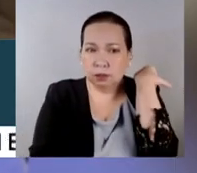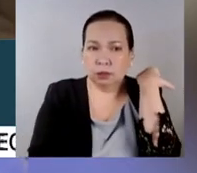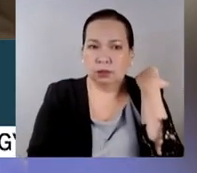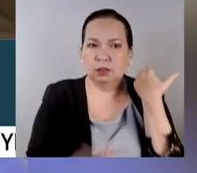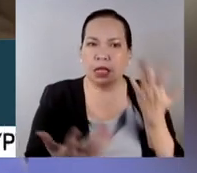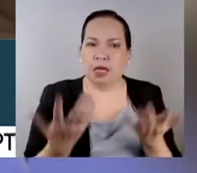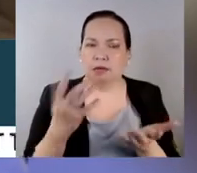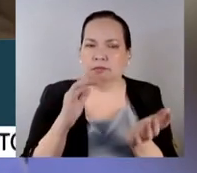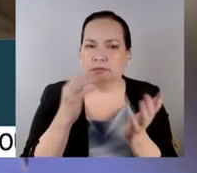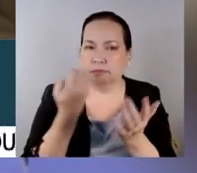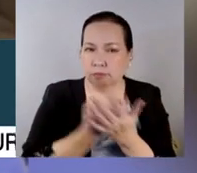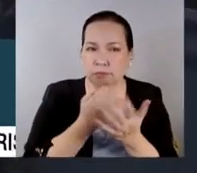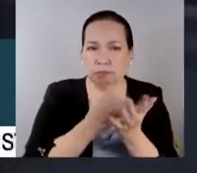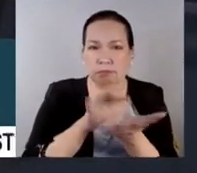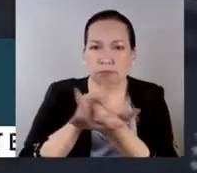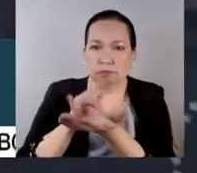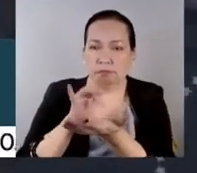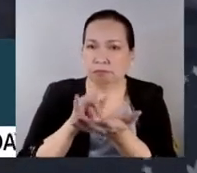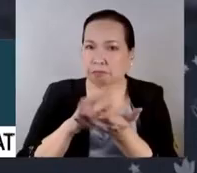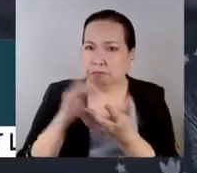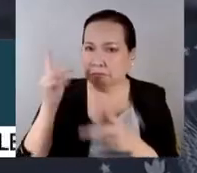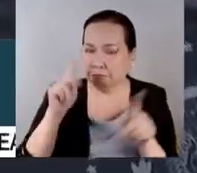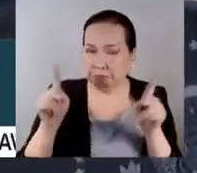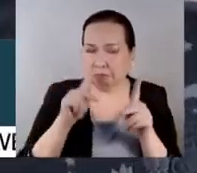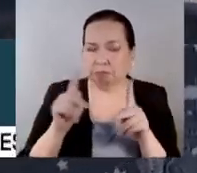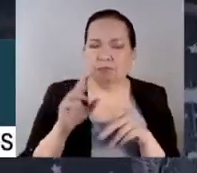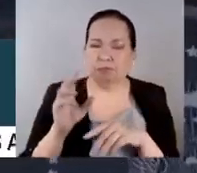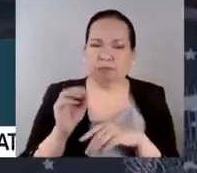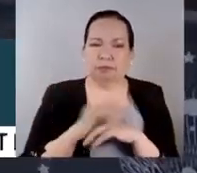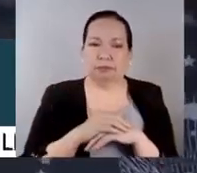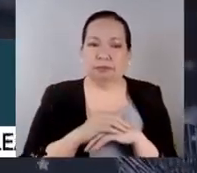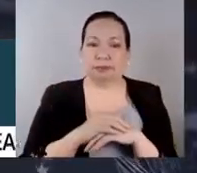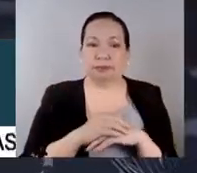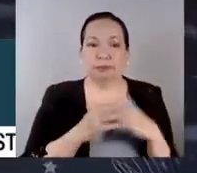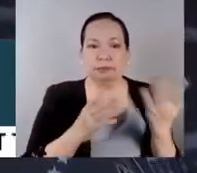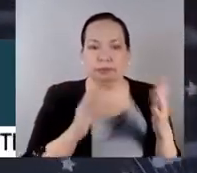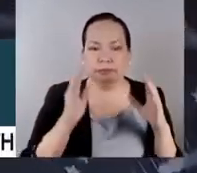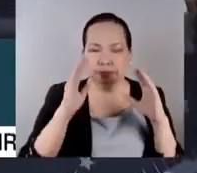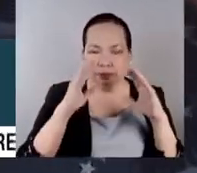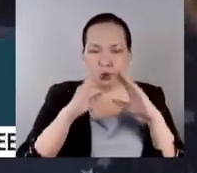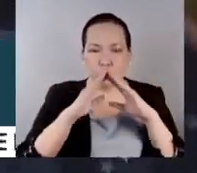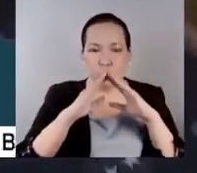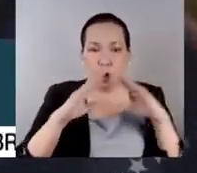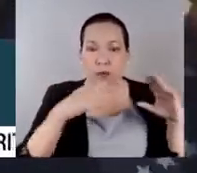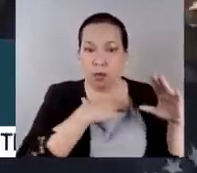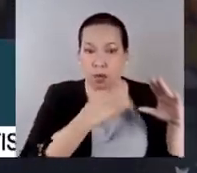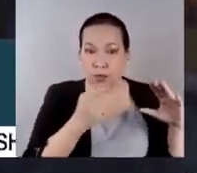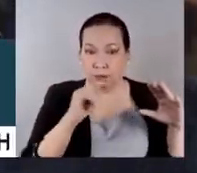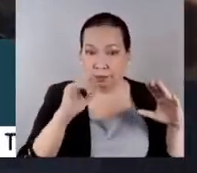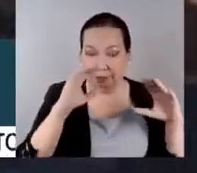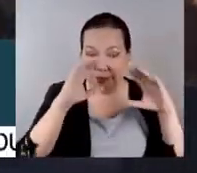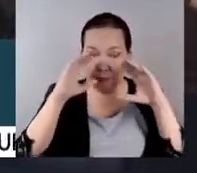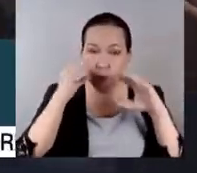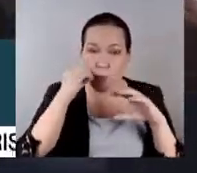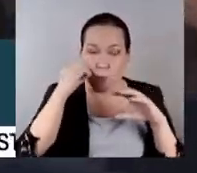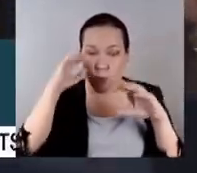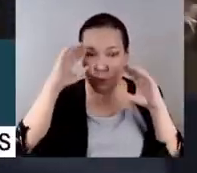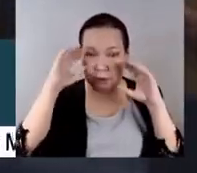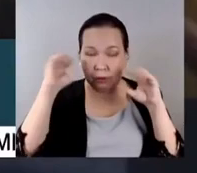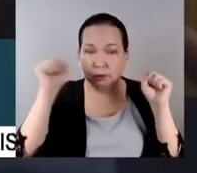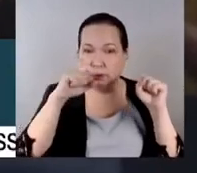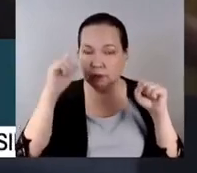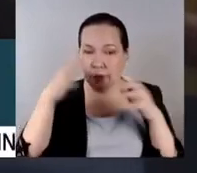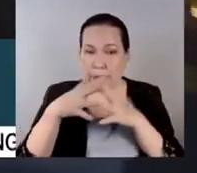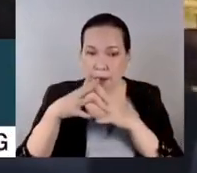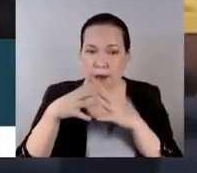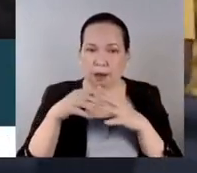exploitation of human beings. The White House declared June as Pride Month in 1999. And this Pride Month across the U.S.,